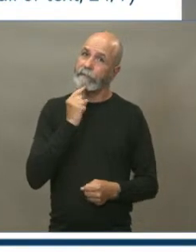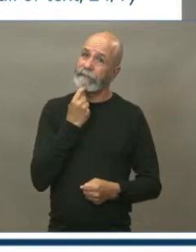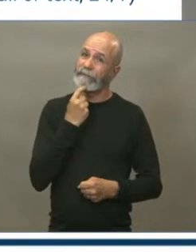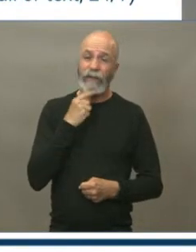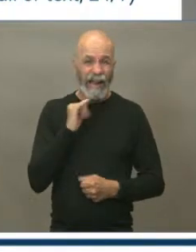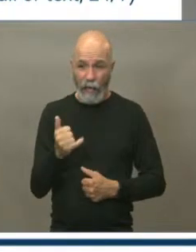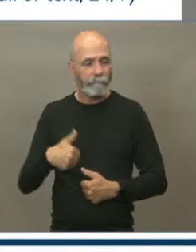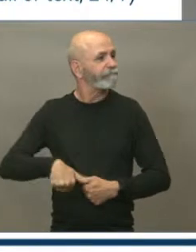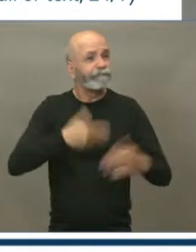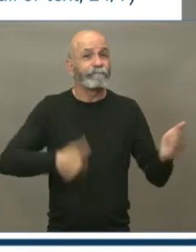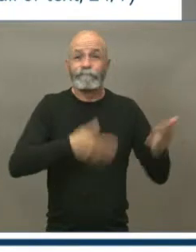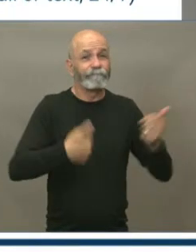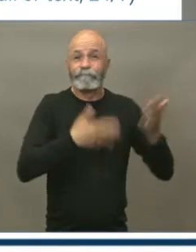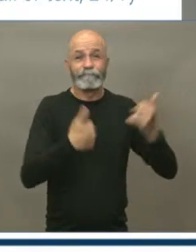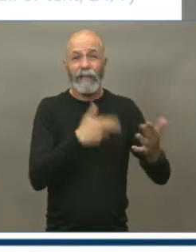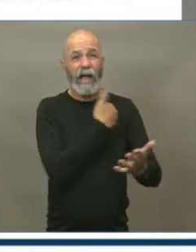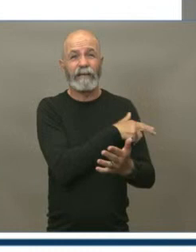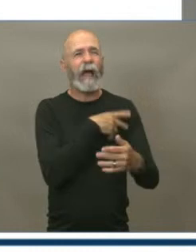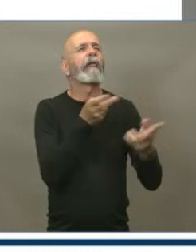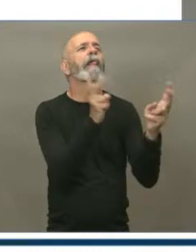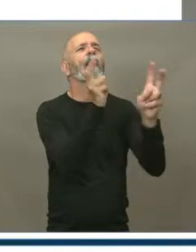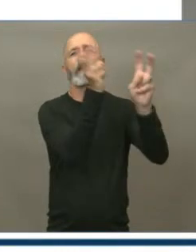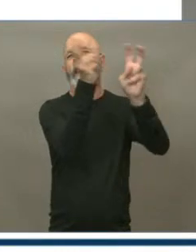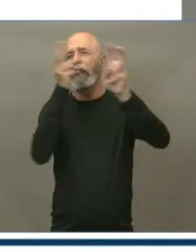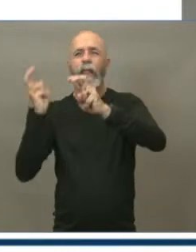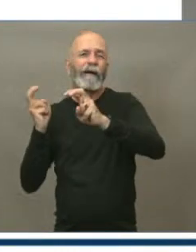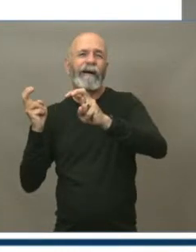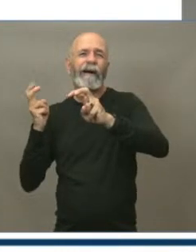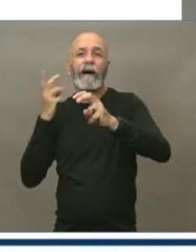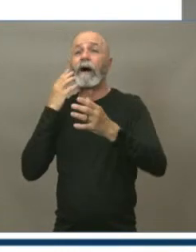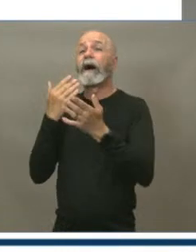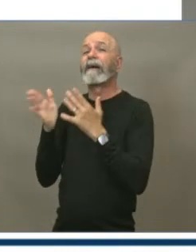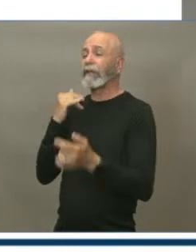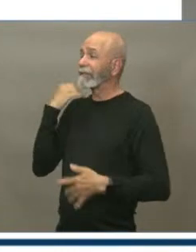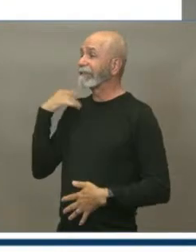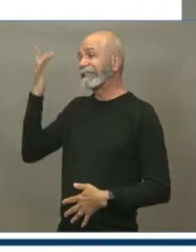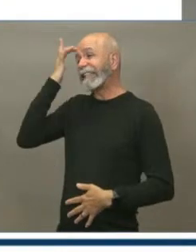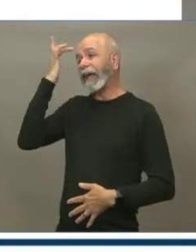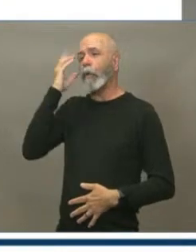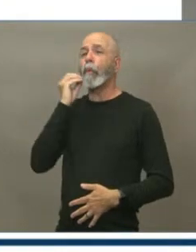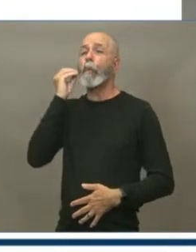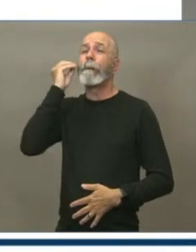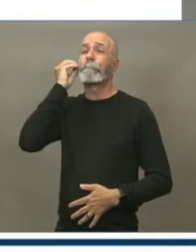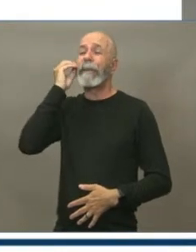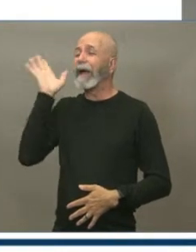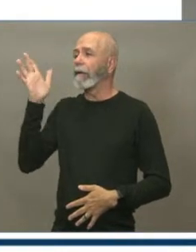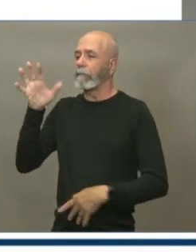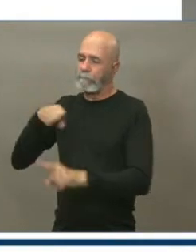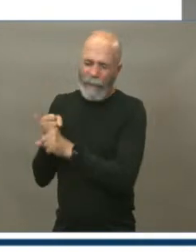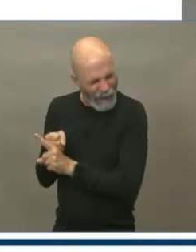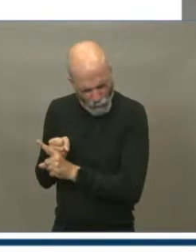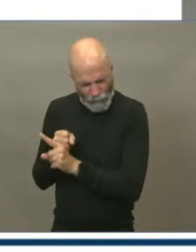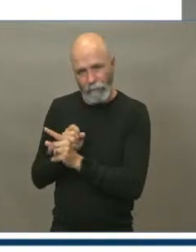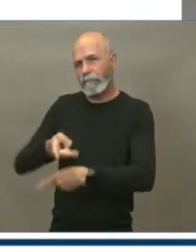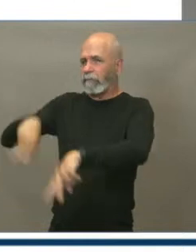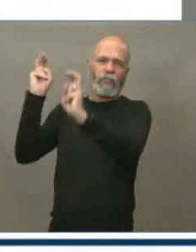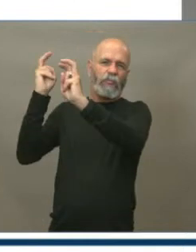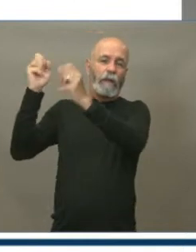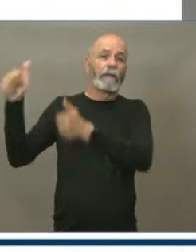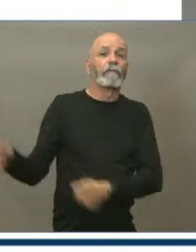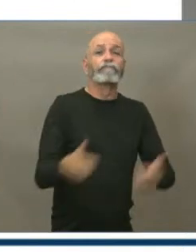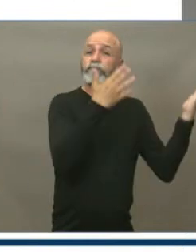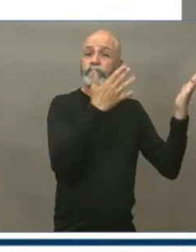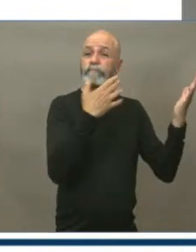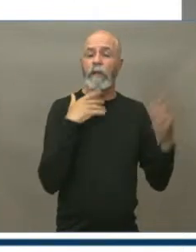very sick, sometimes right away, but sometimes days and days after finding out they have the virus. My thanks to the